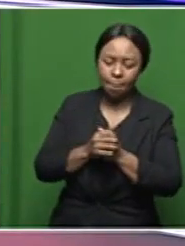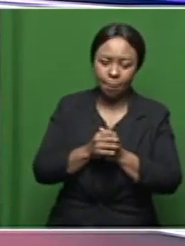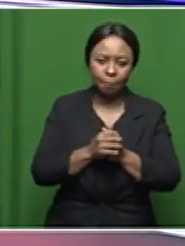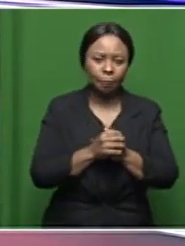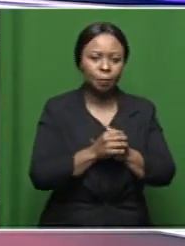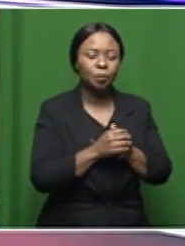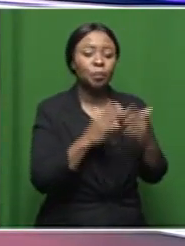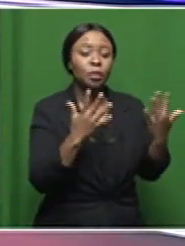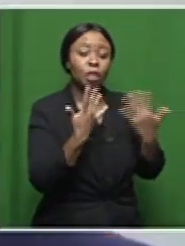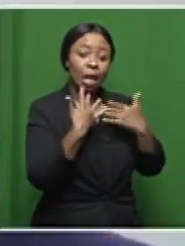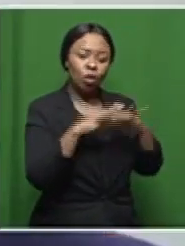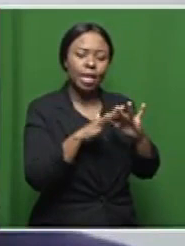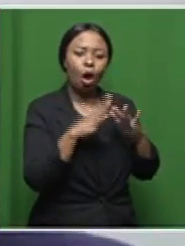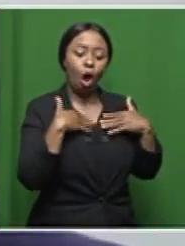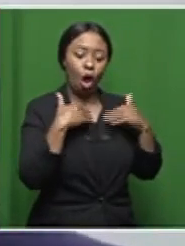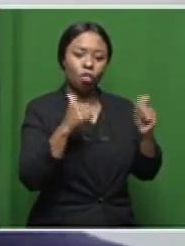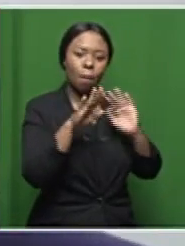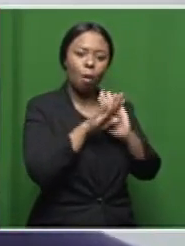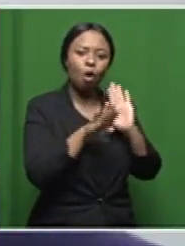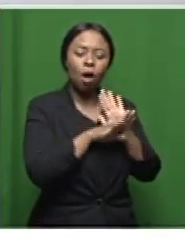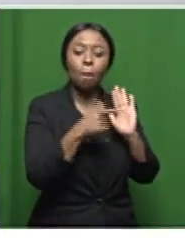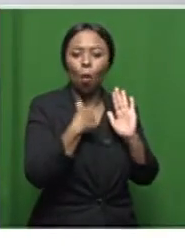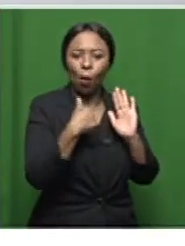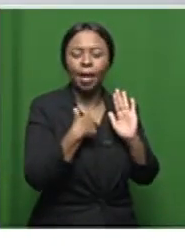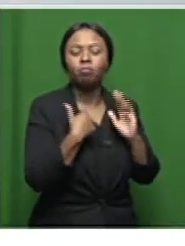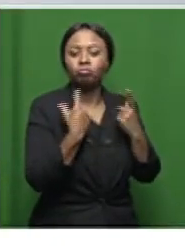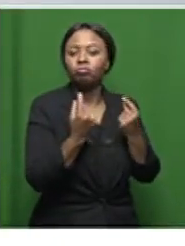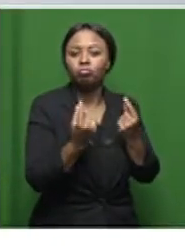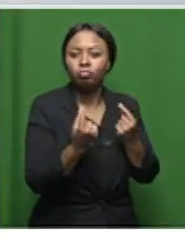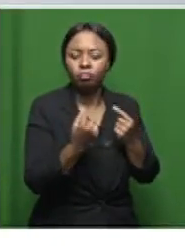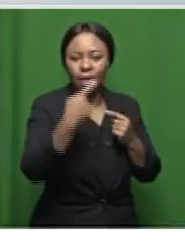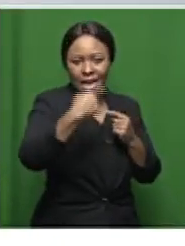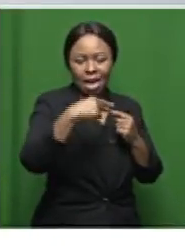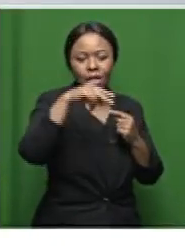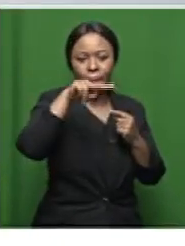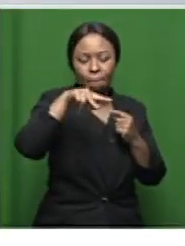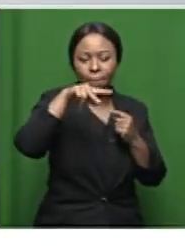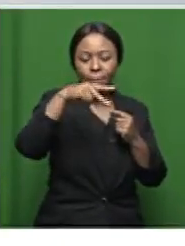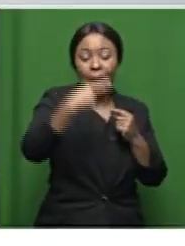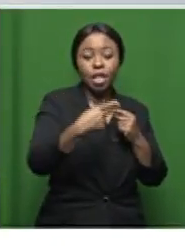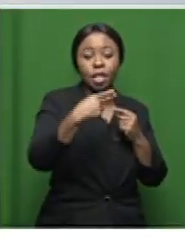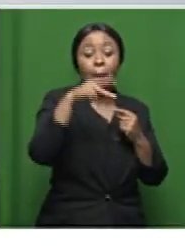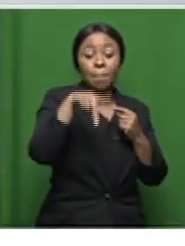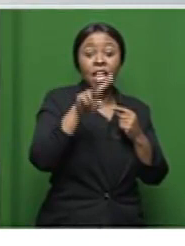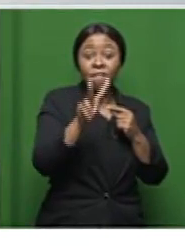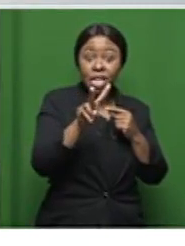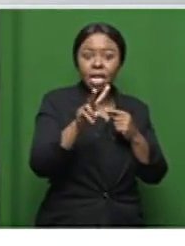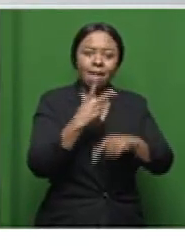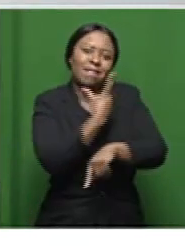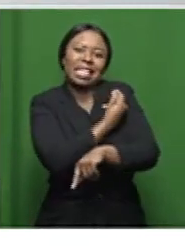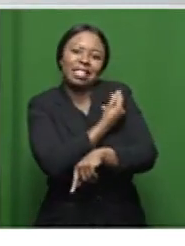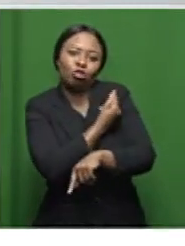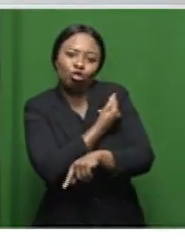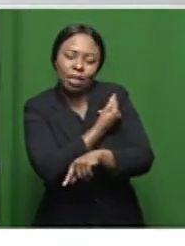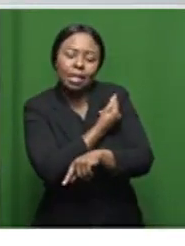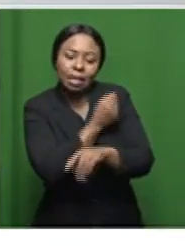From the Integrated School Health Program, we're actually driving the HPV vaccination campaign, which is